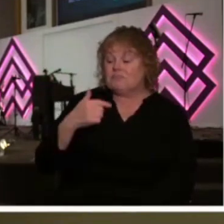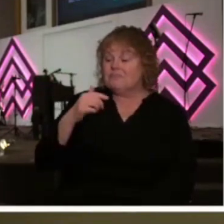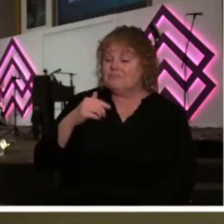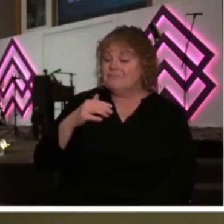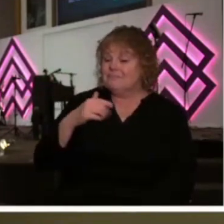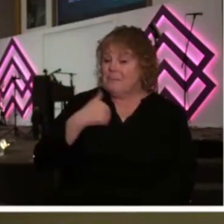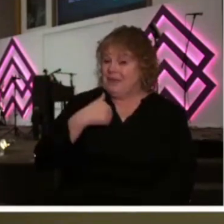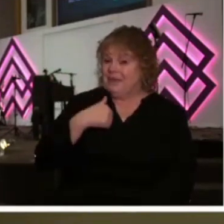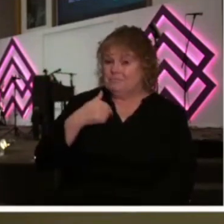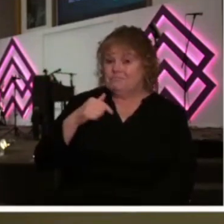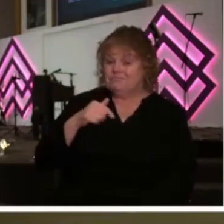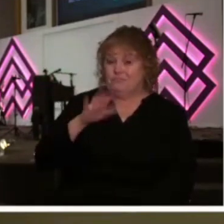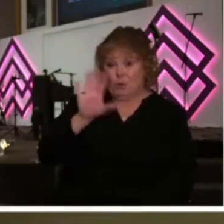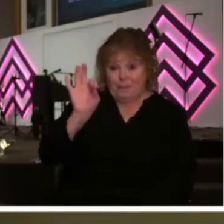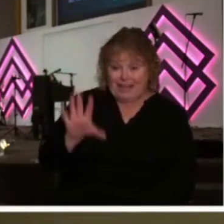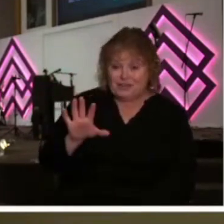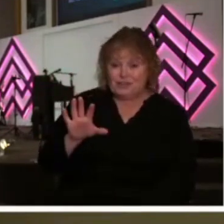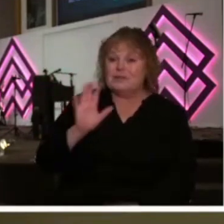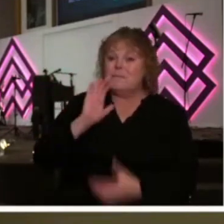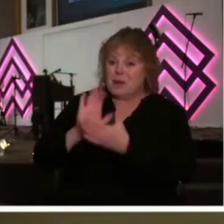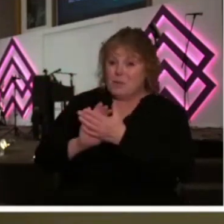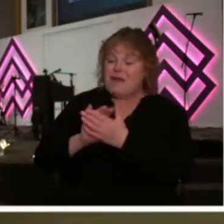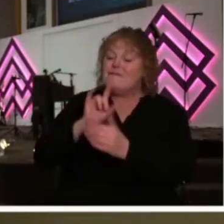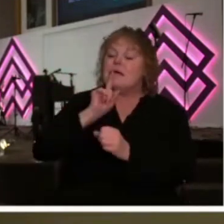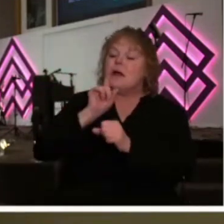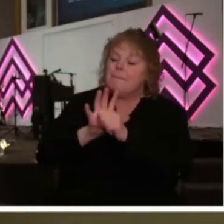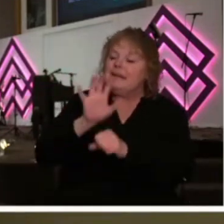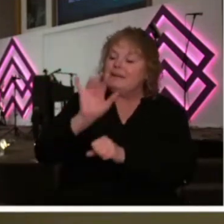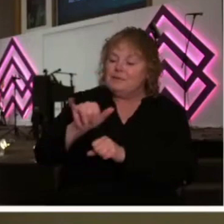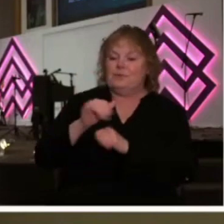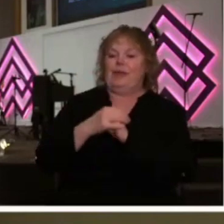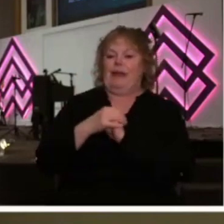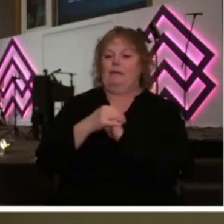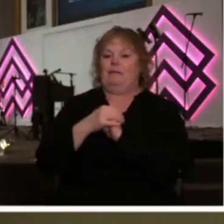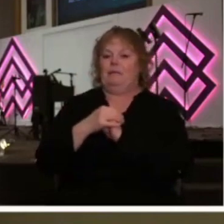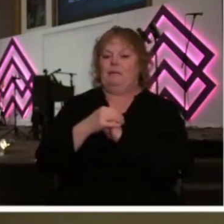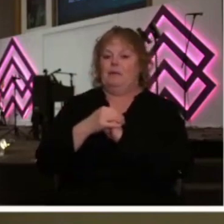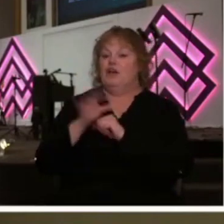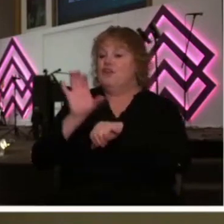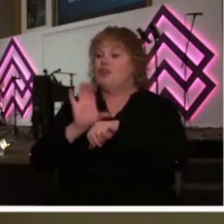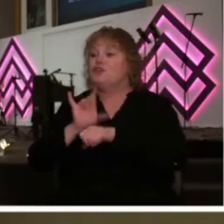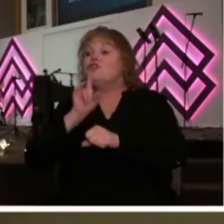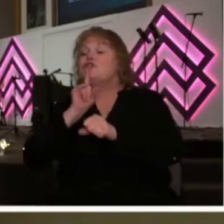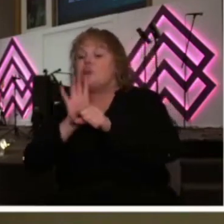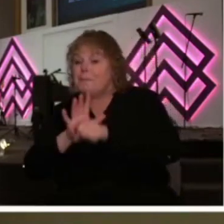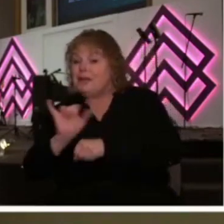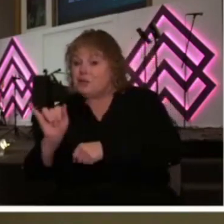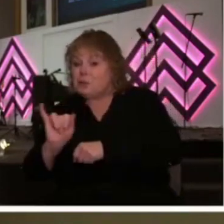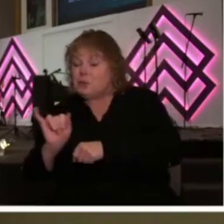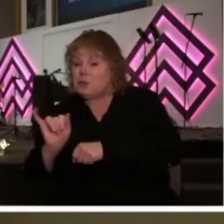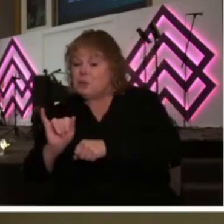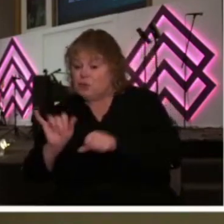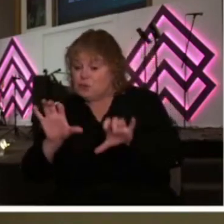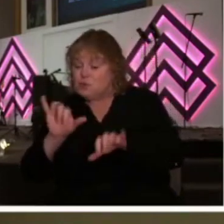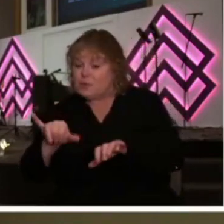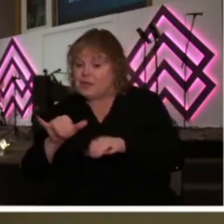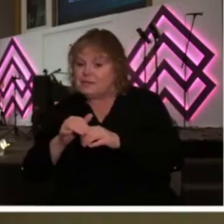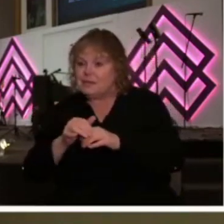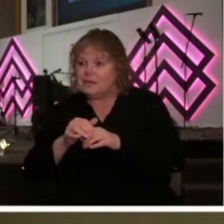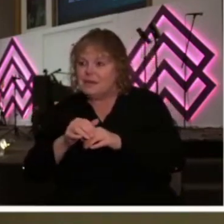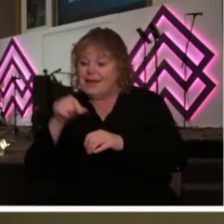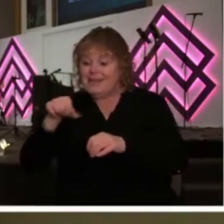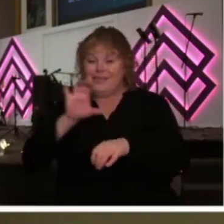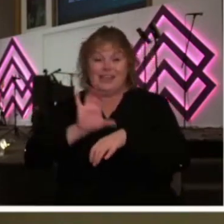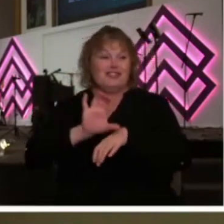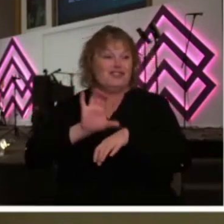to doing this, as a church, this is who we want to be. We don't always do it perfectly. By the way, We're a church that's